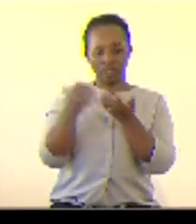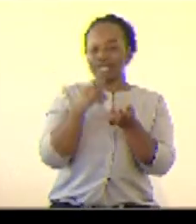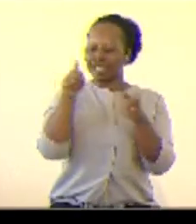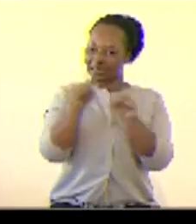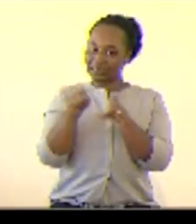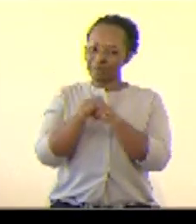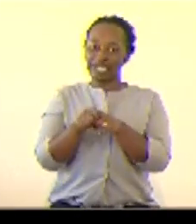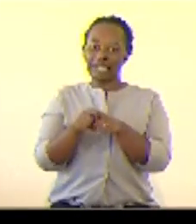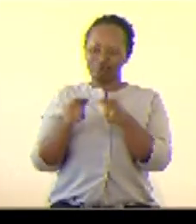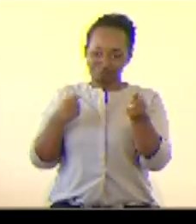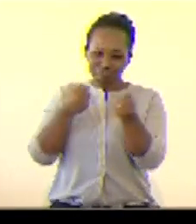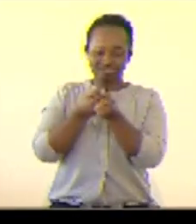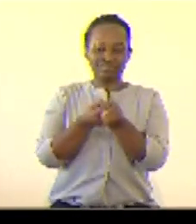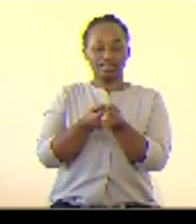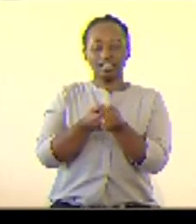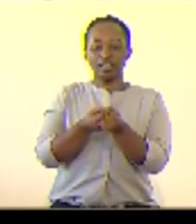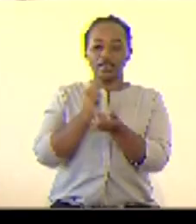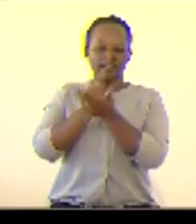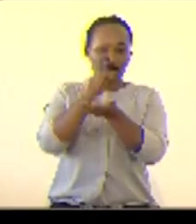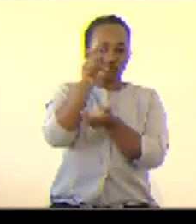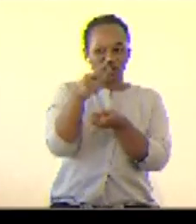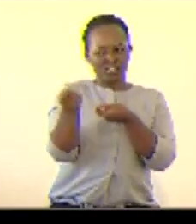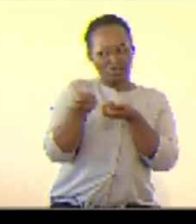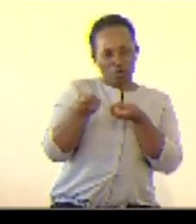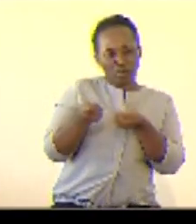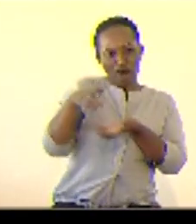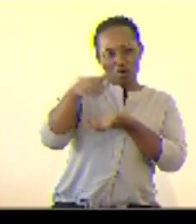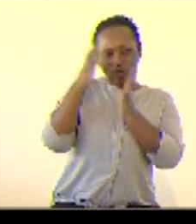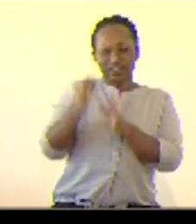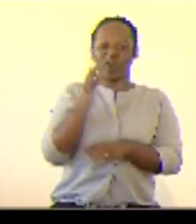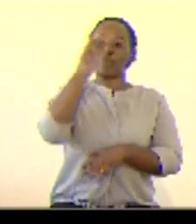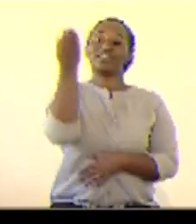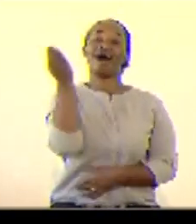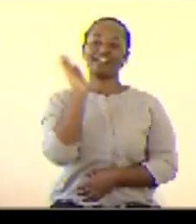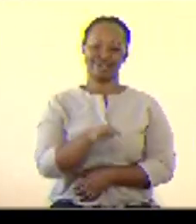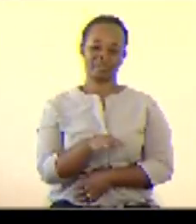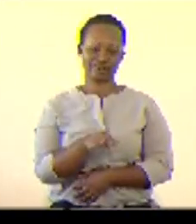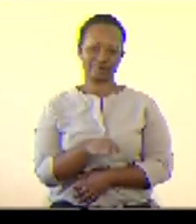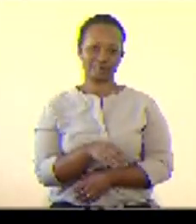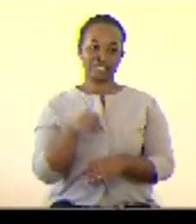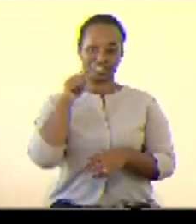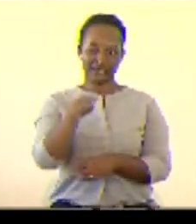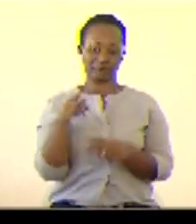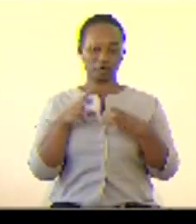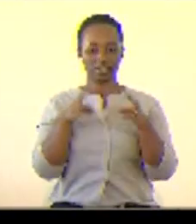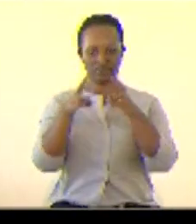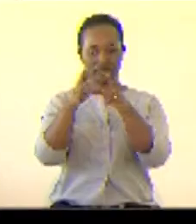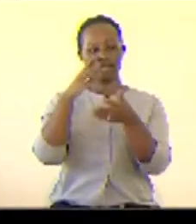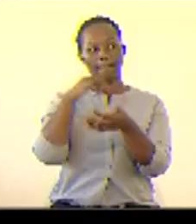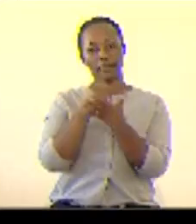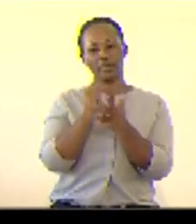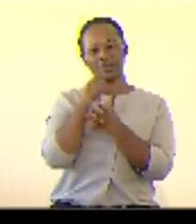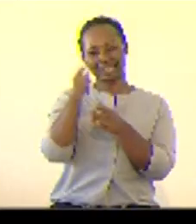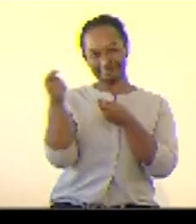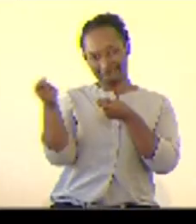It attracts him to come back and buy from your business. So this is also a strategy because it